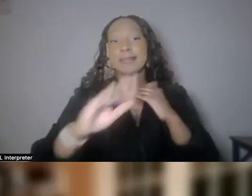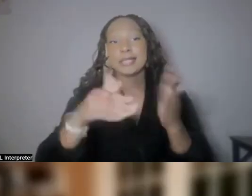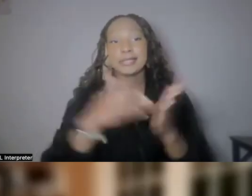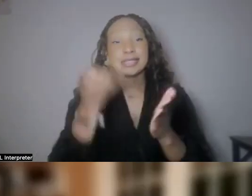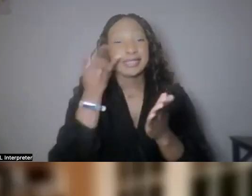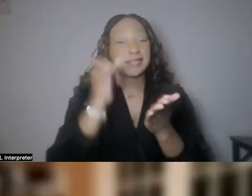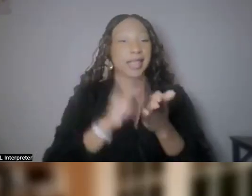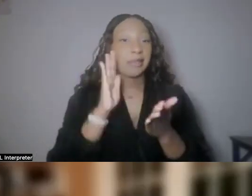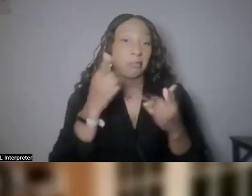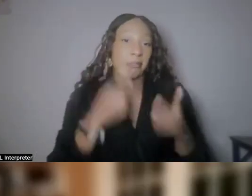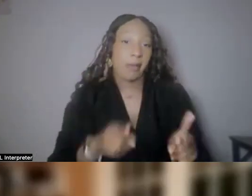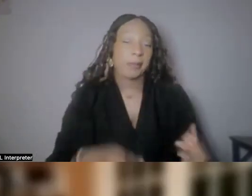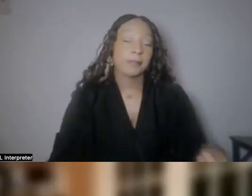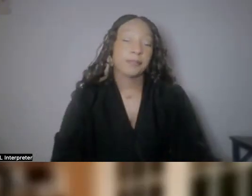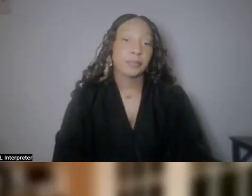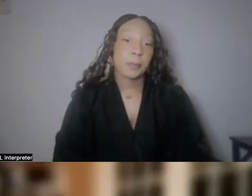occur.